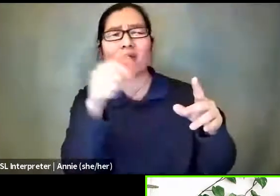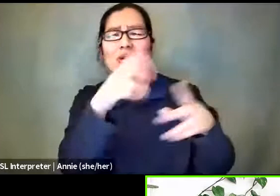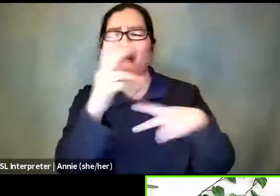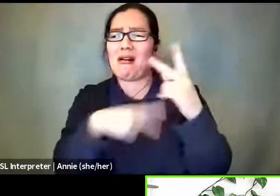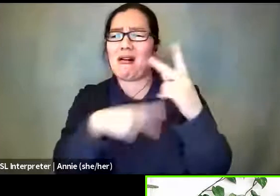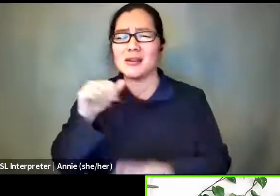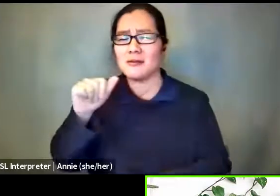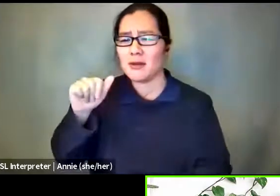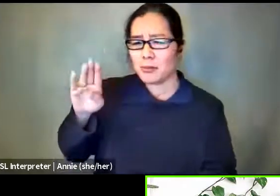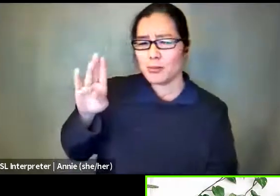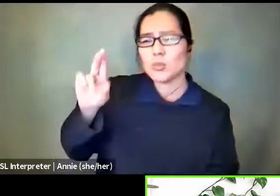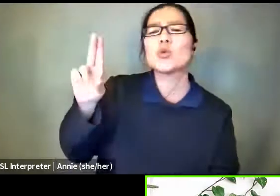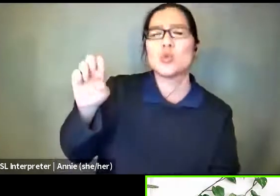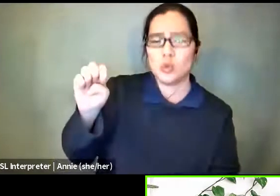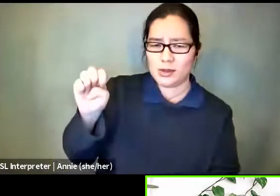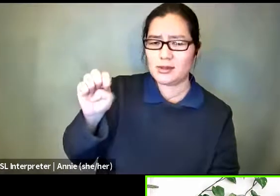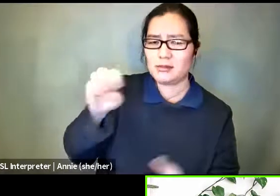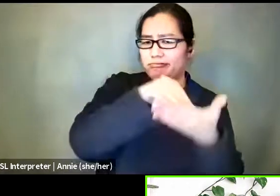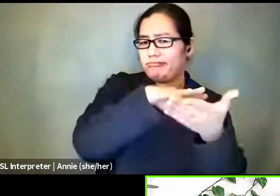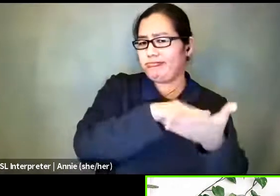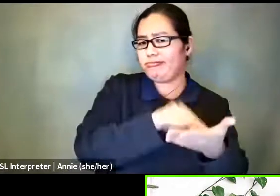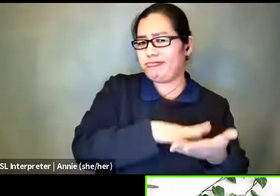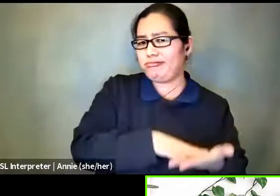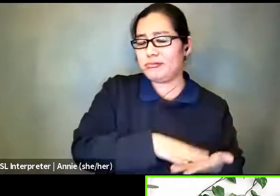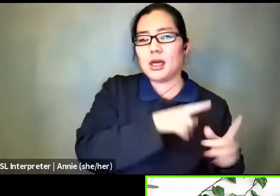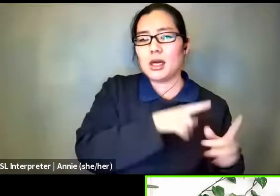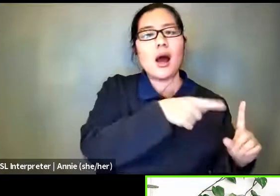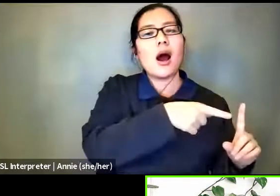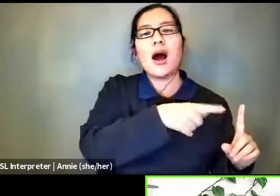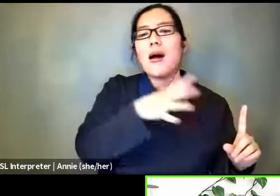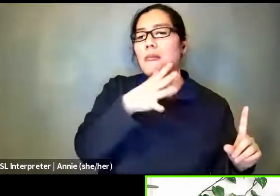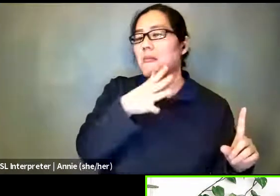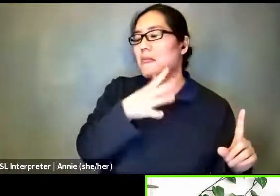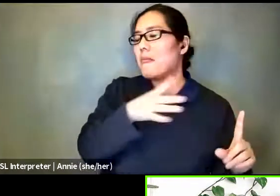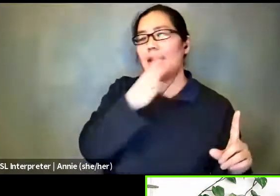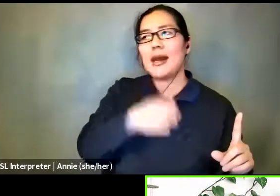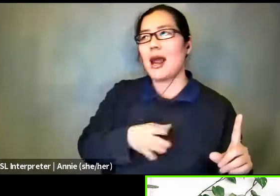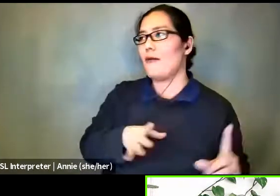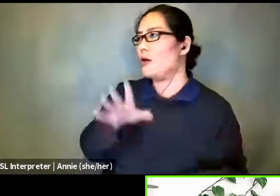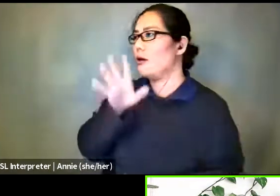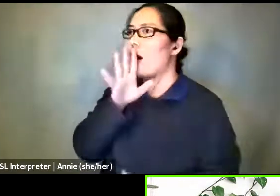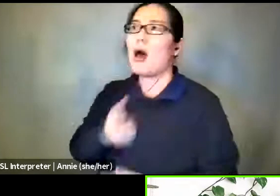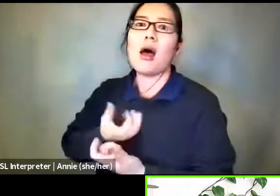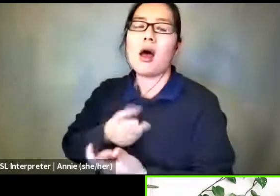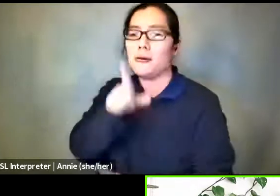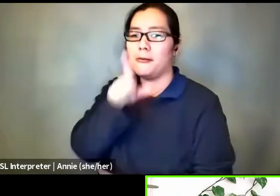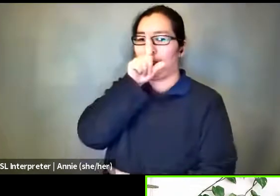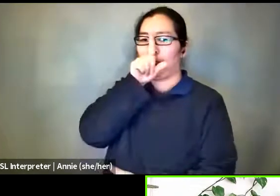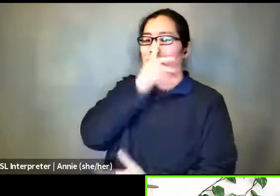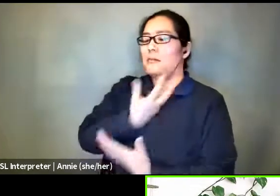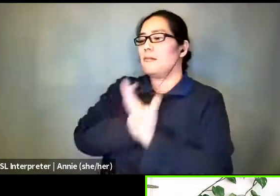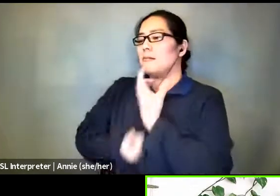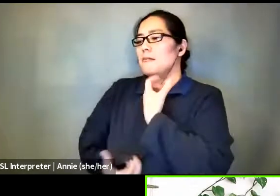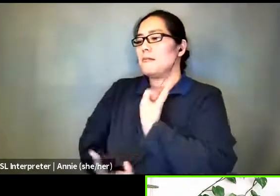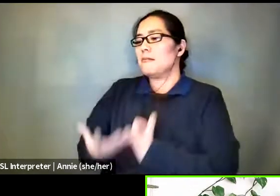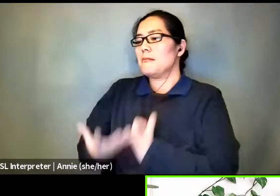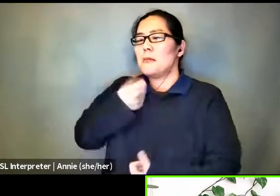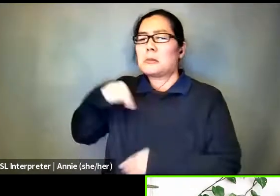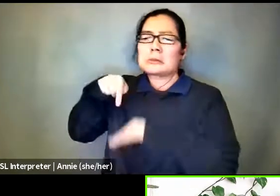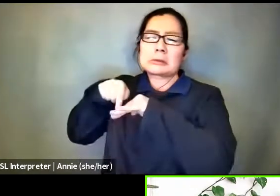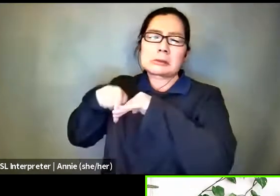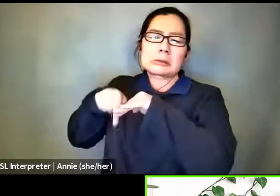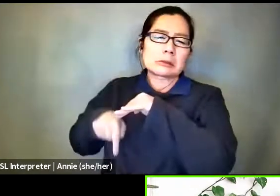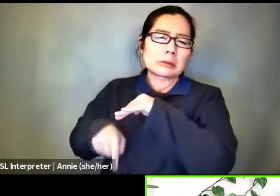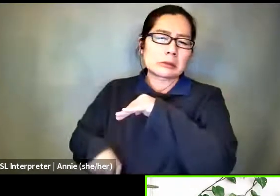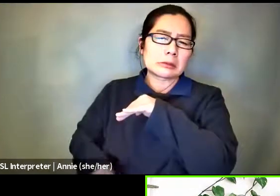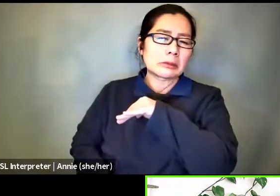these schools. She never spoke about it. That's how deep it went for her. She never talked about it, but she